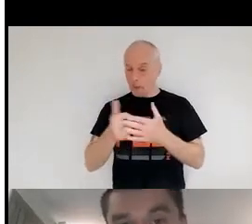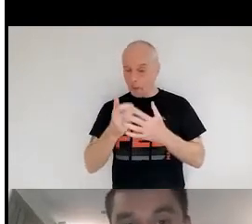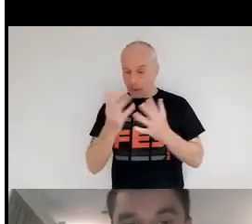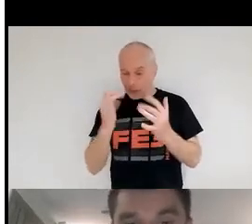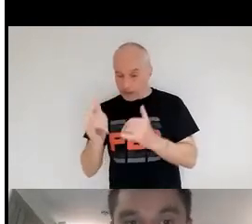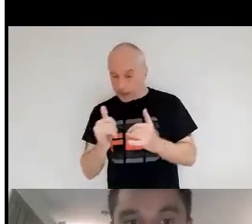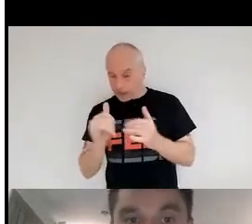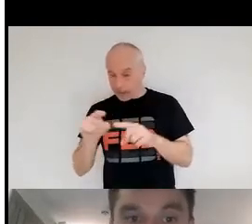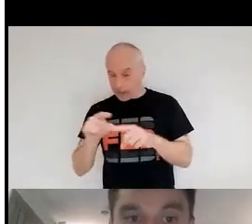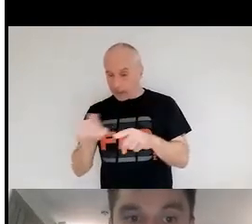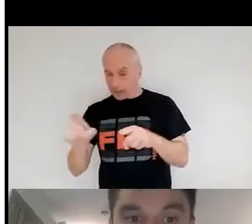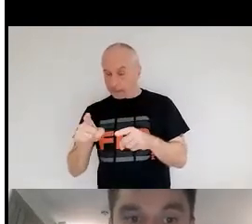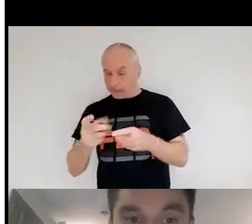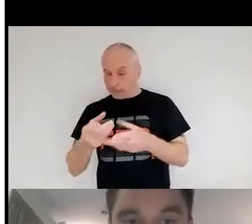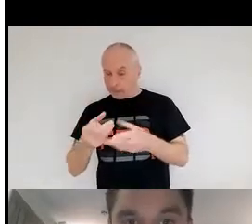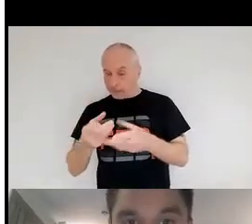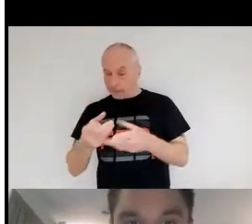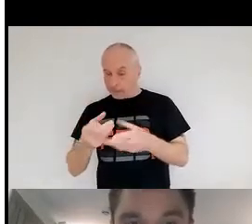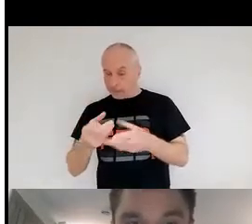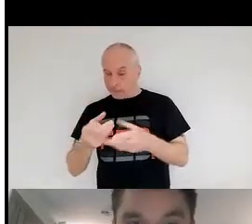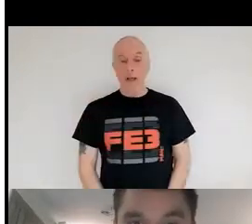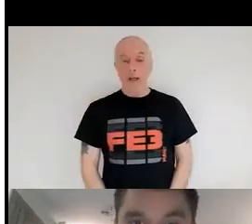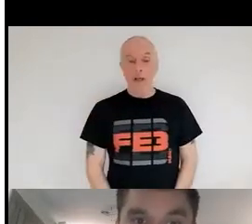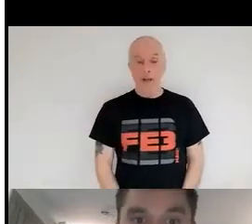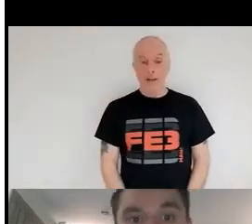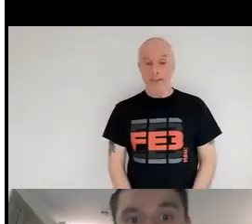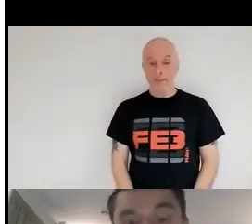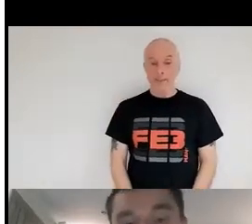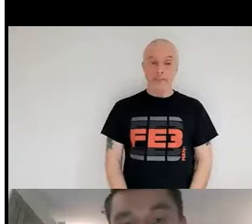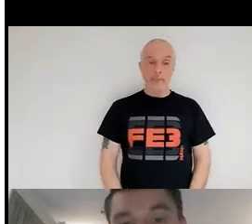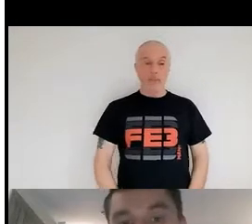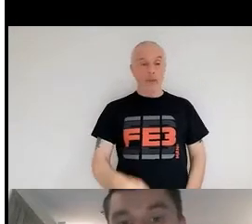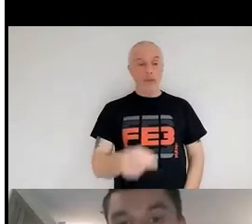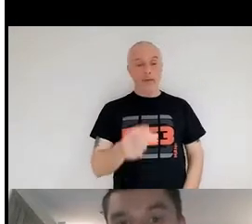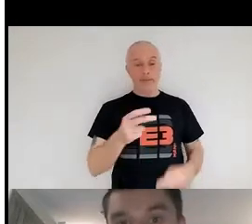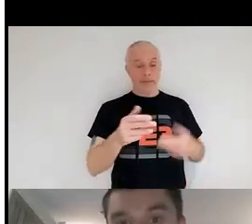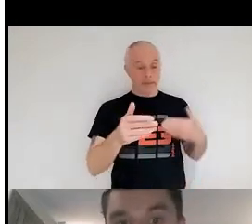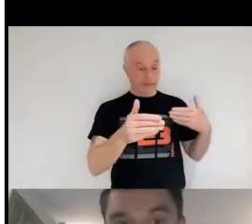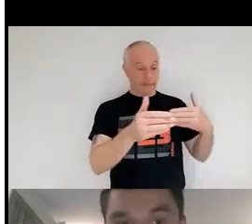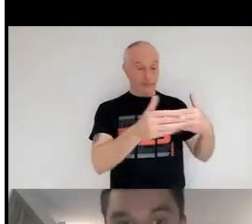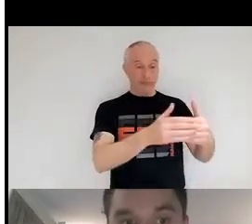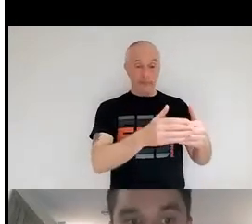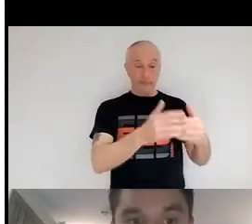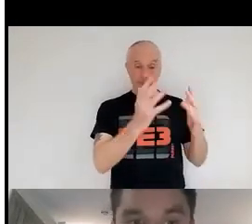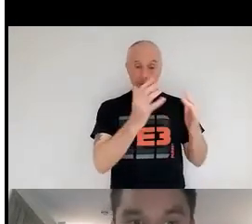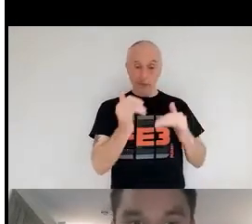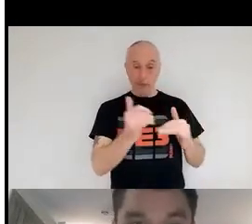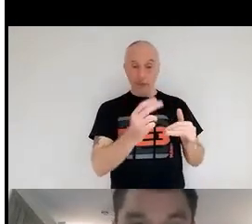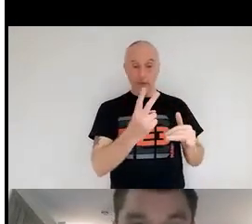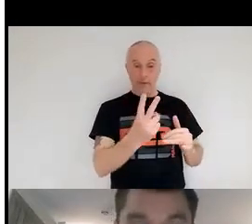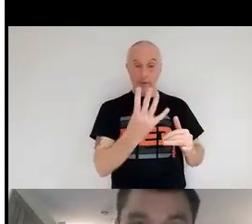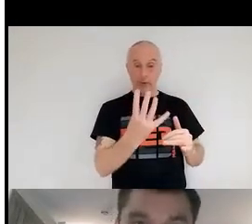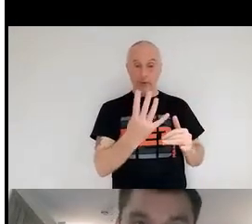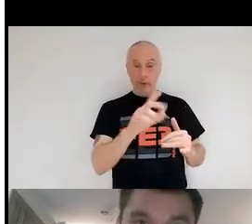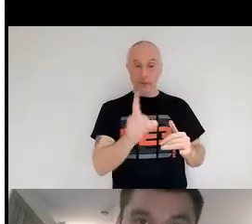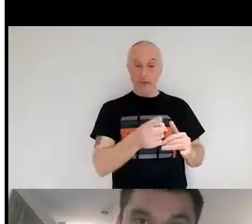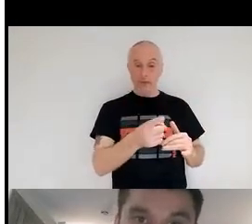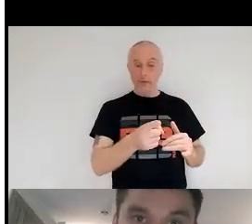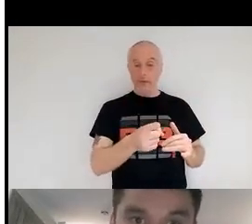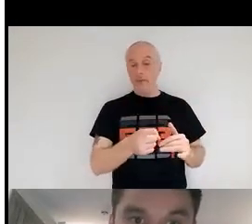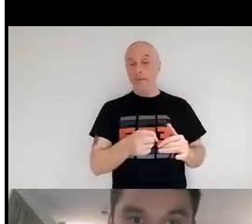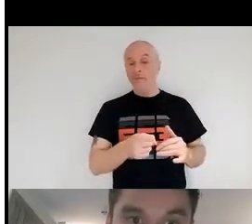Over the course of the trial, we delivered just over 42,000 cubic meters of hydrogen, and that abated just